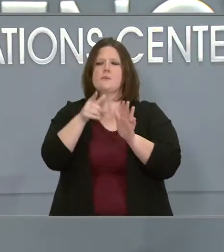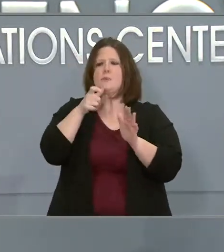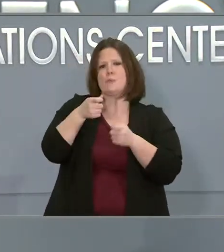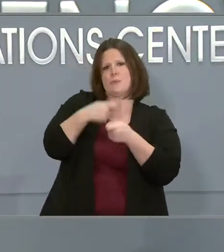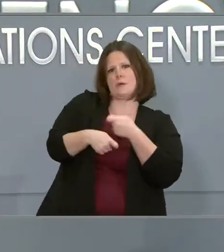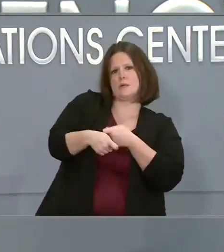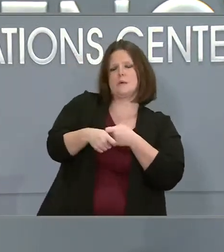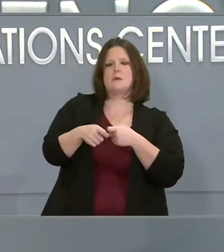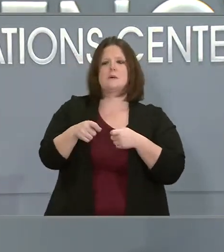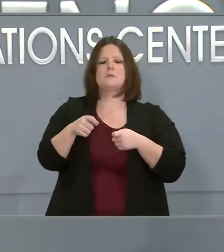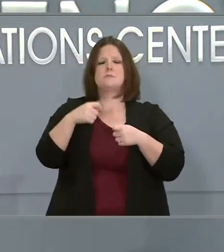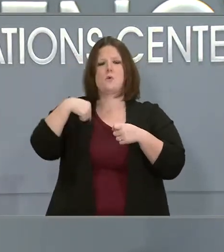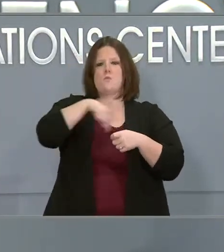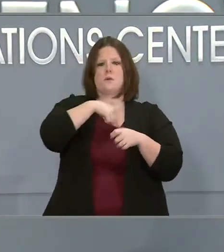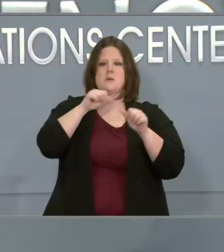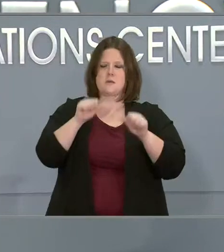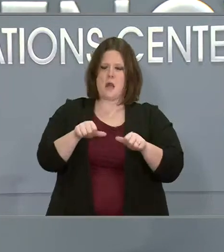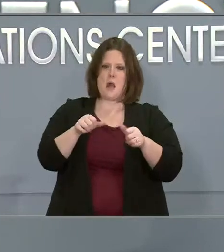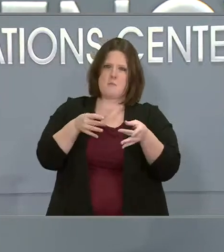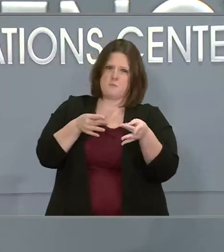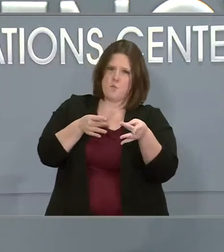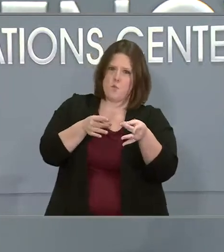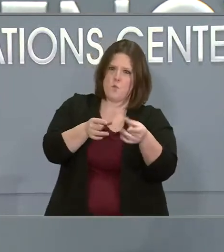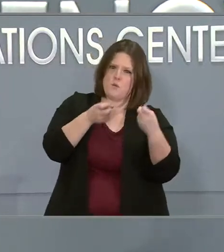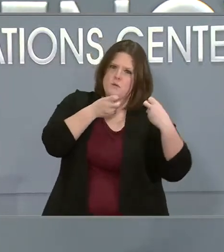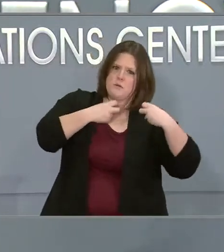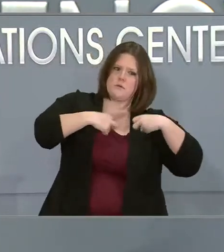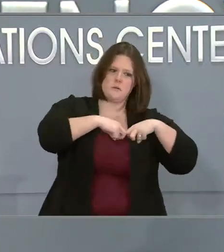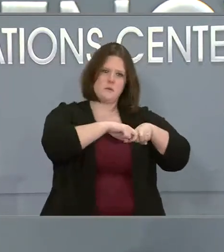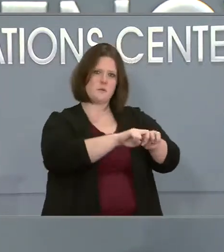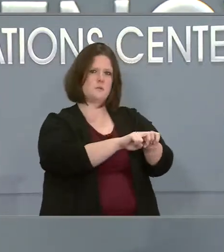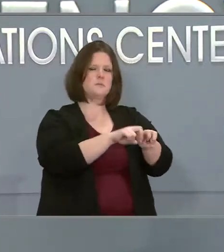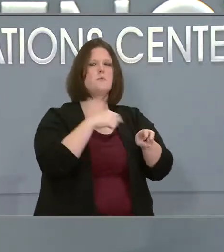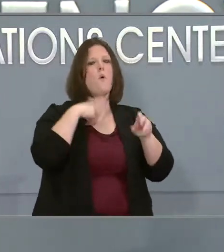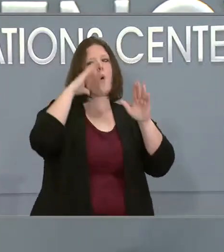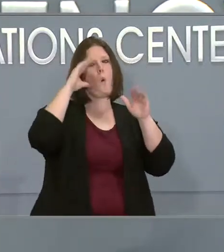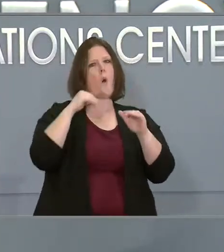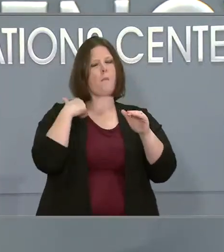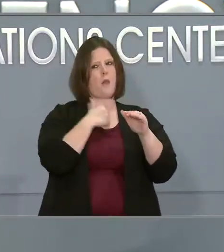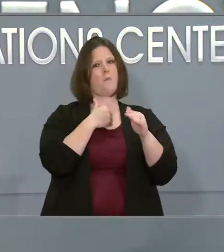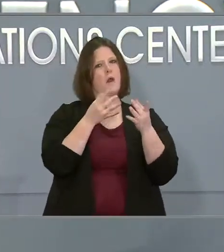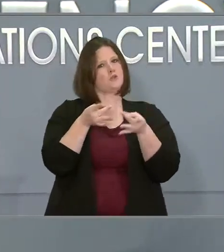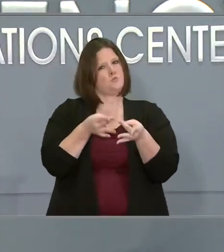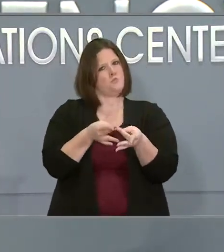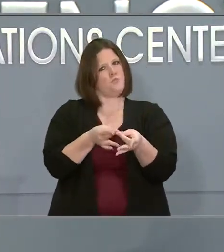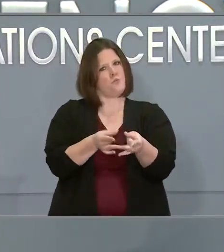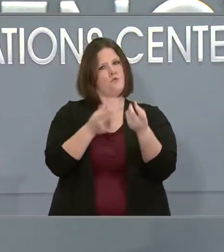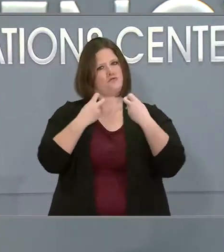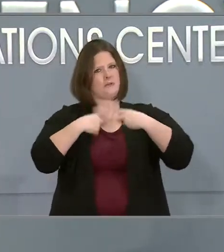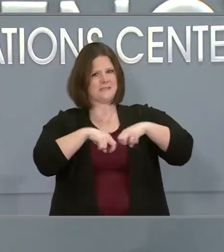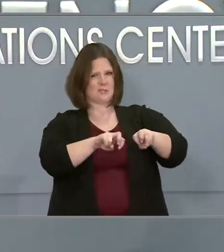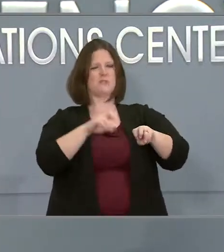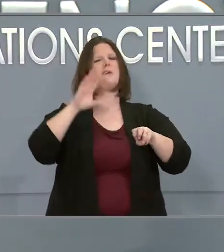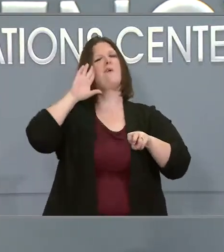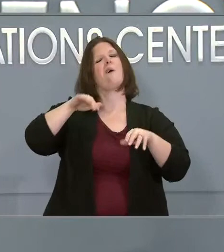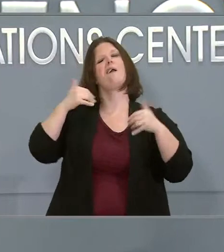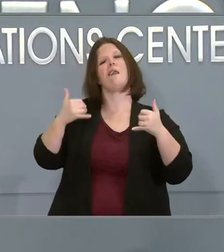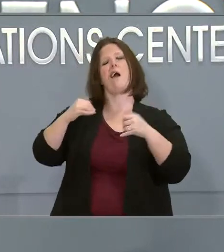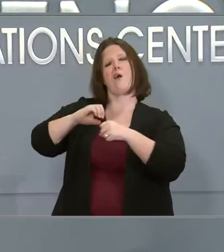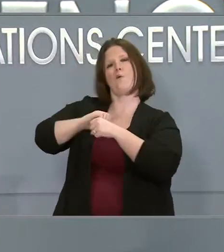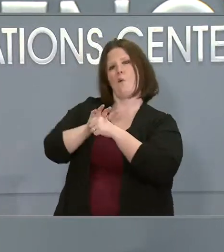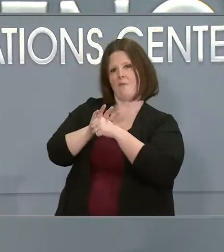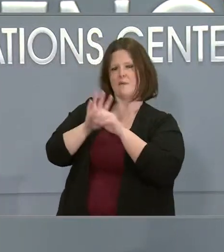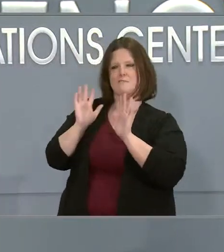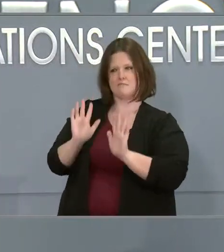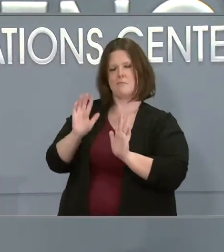a very smooth transition. And that is my hope, that we don't skip a beat. We're obviously still in the middle of a pandemic, and